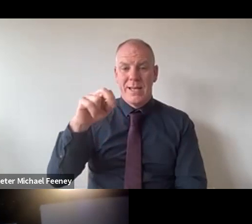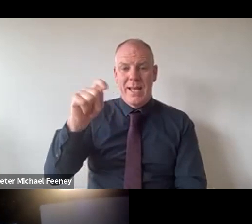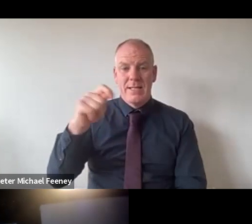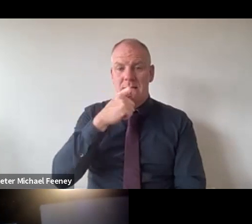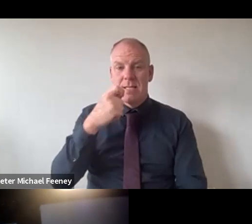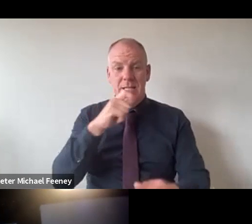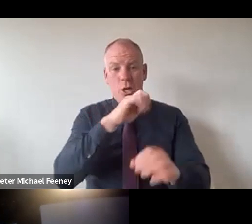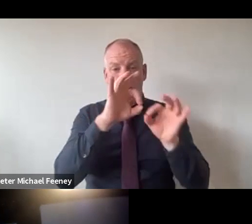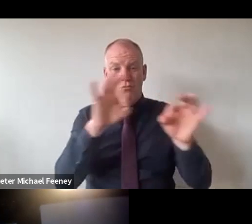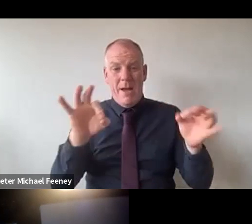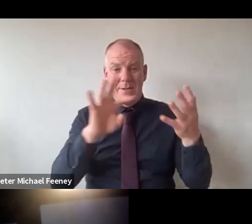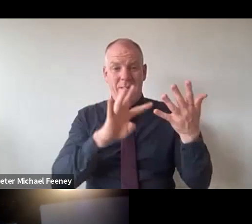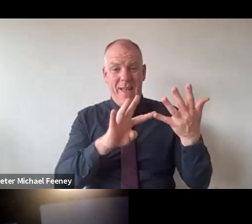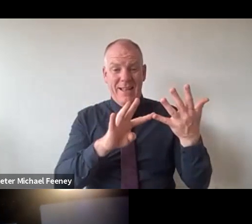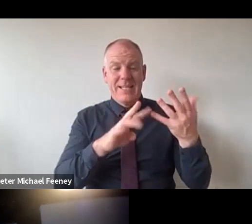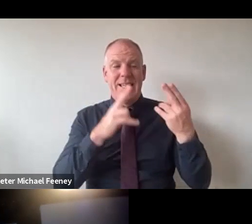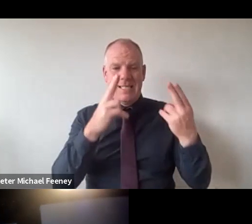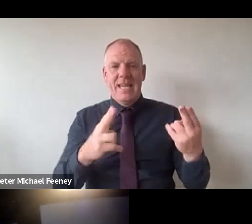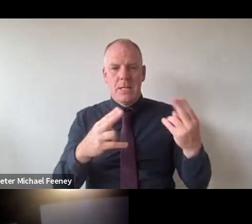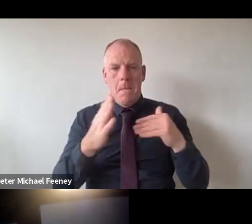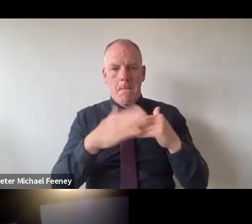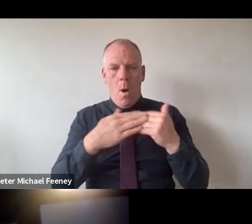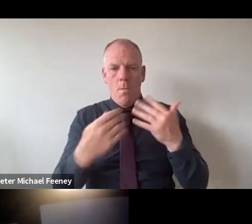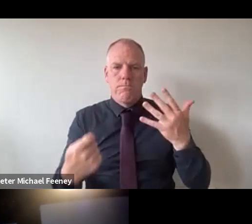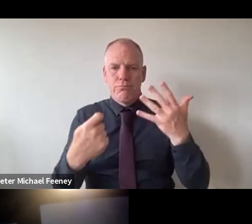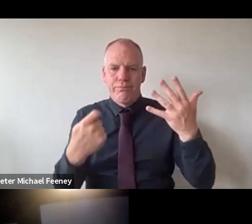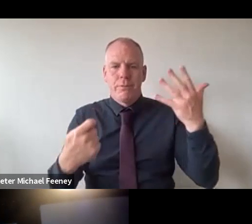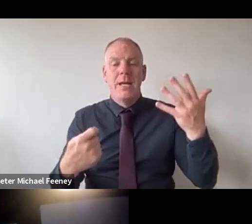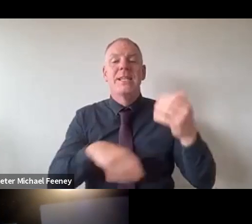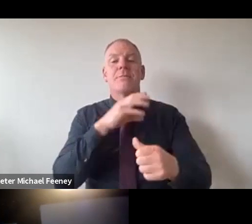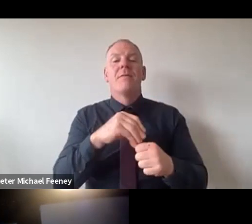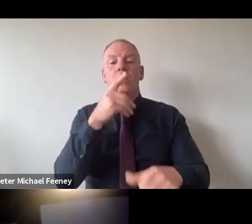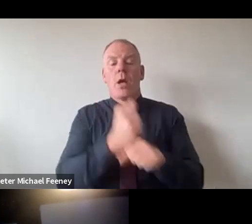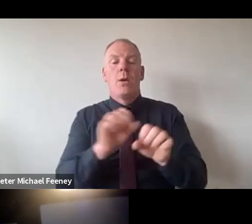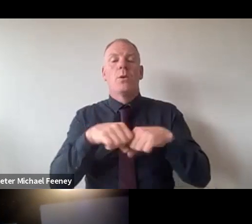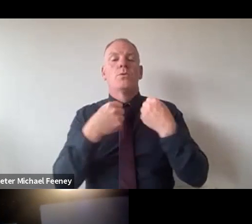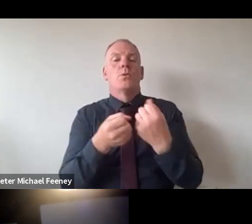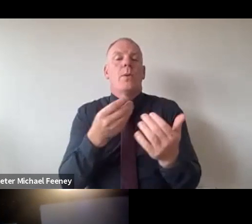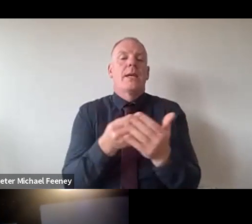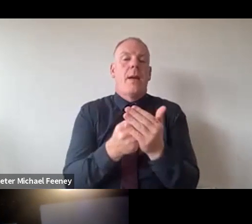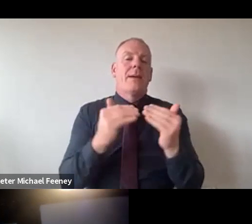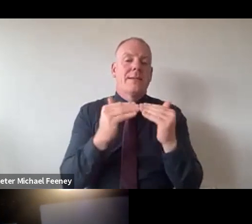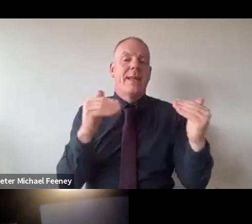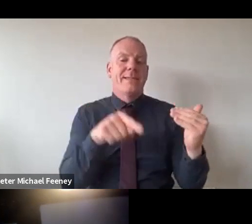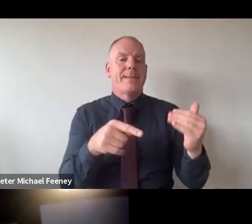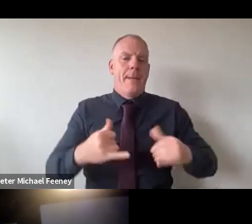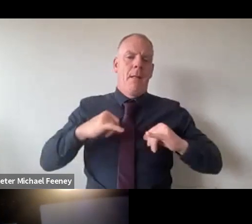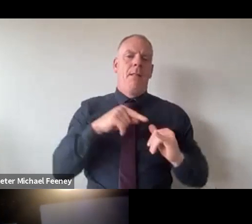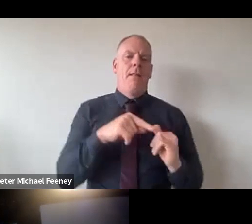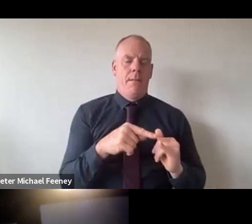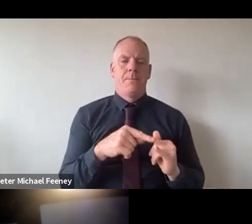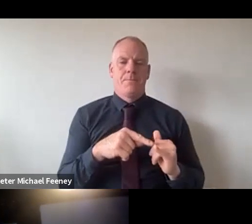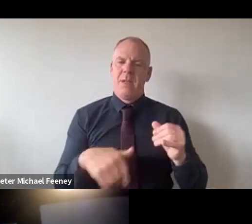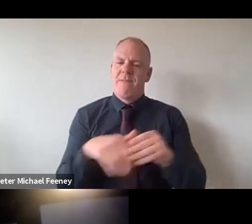in the EU framework need to be expanded. In particular, the ground of socioeconomic status has come to the fore in the recent